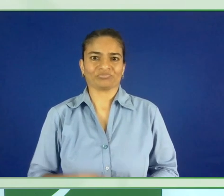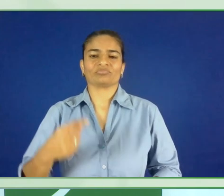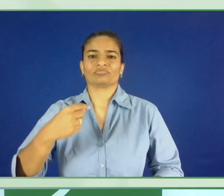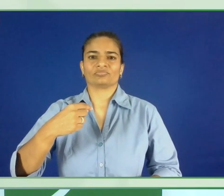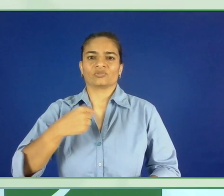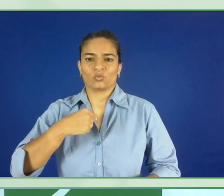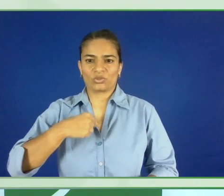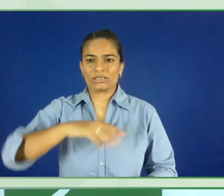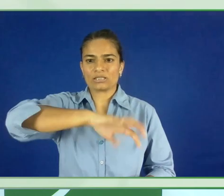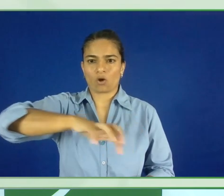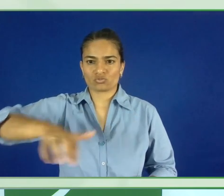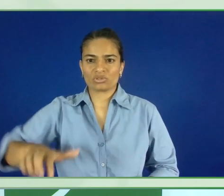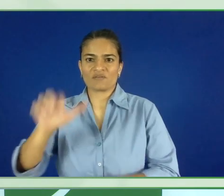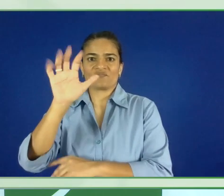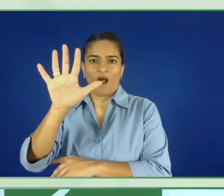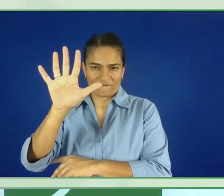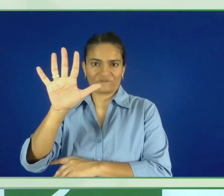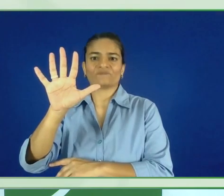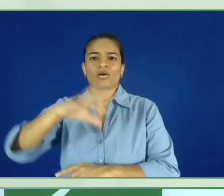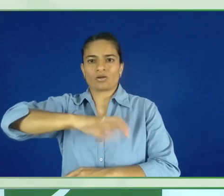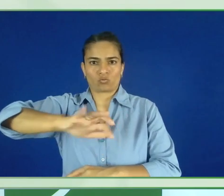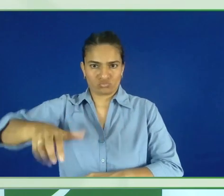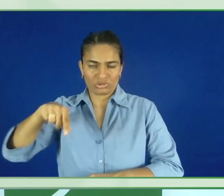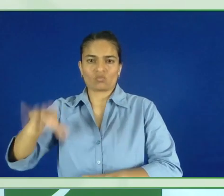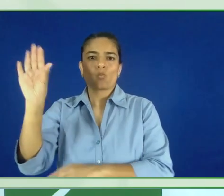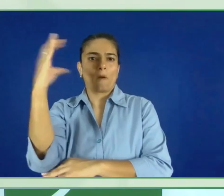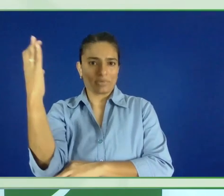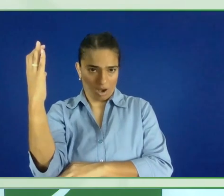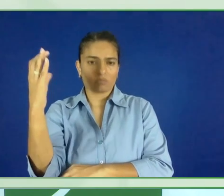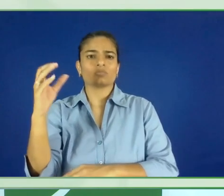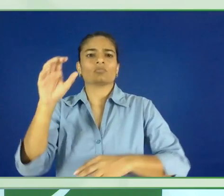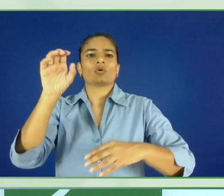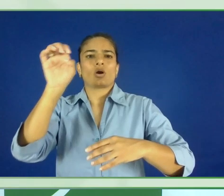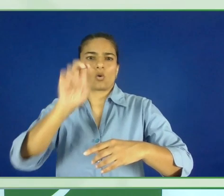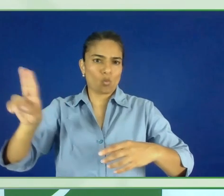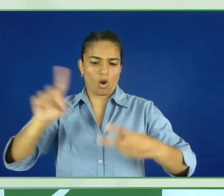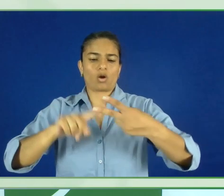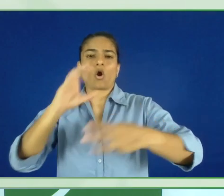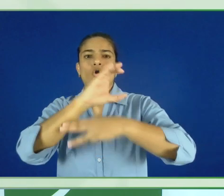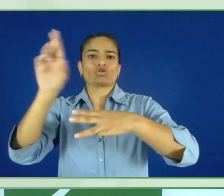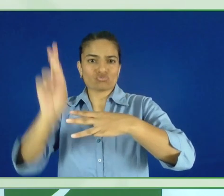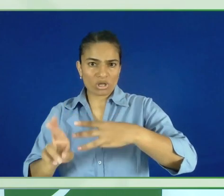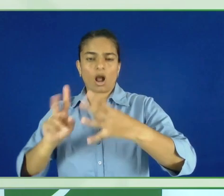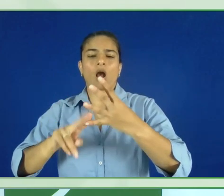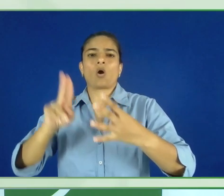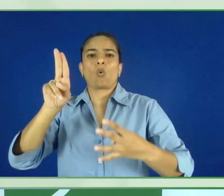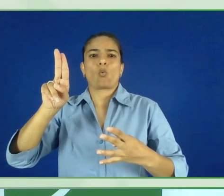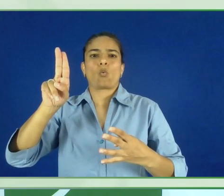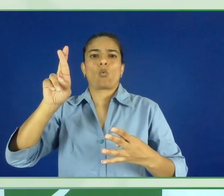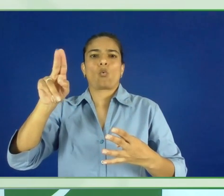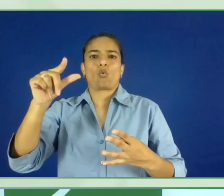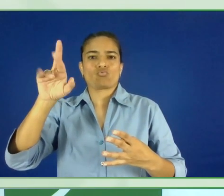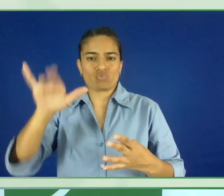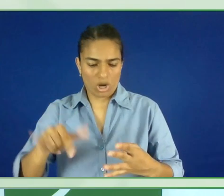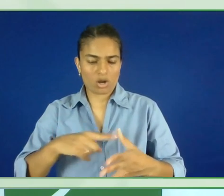and Dominican Republic. The goal of this program is to try to boost the employability opportunities and of persons